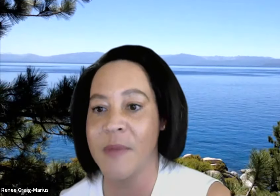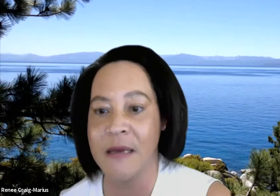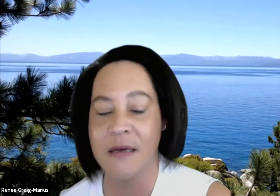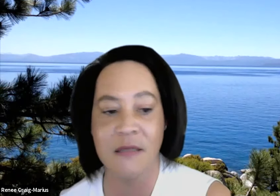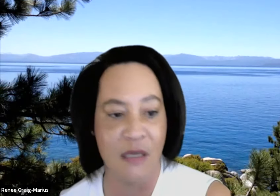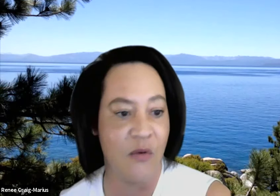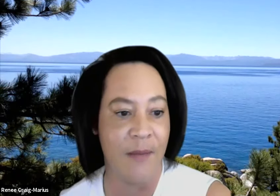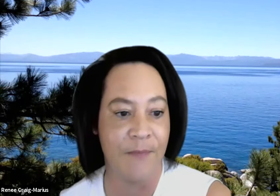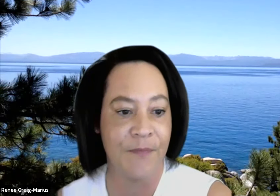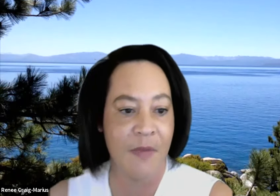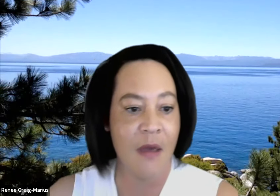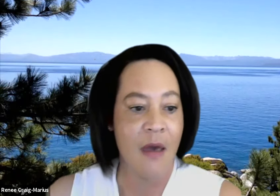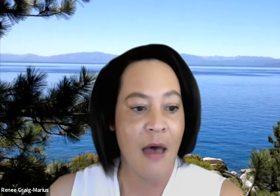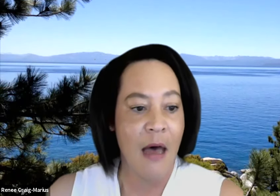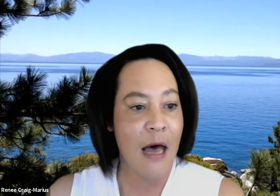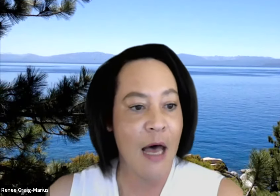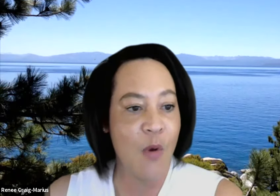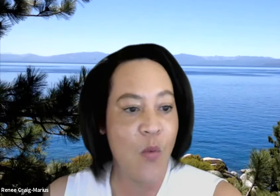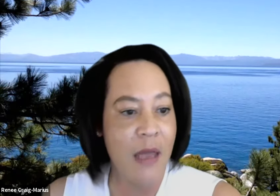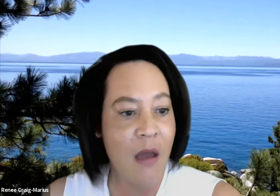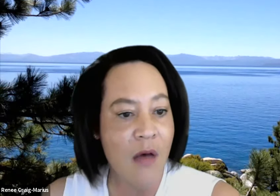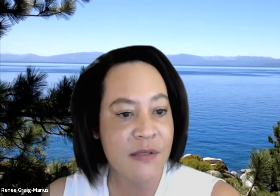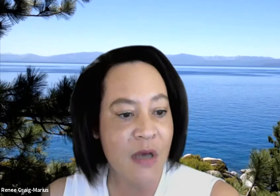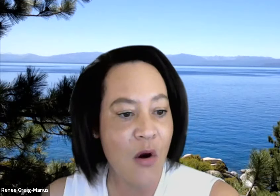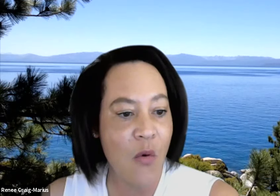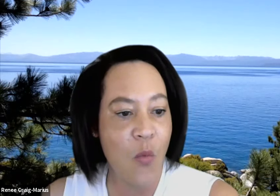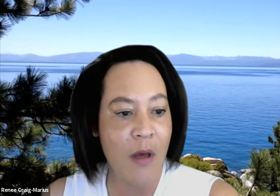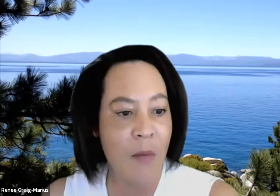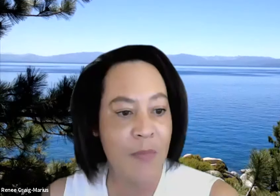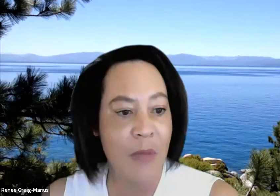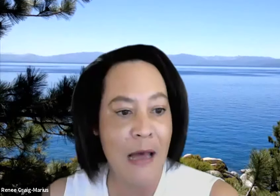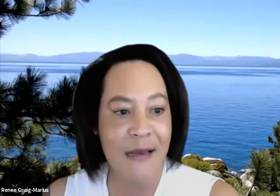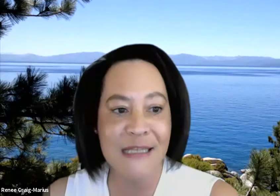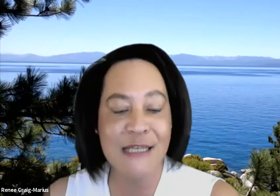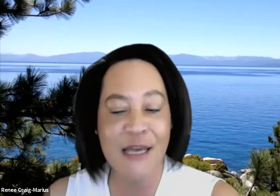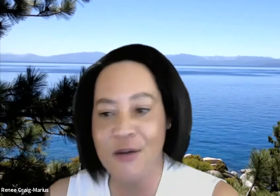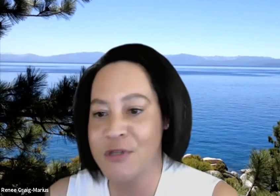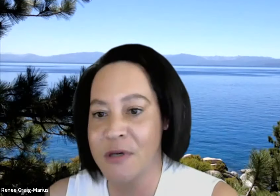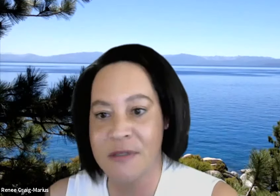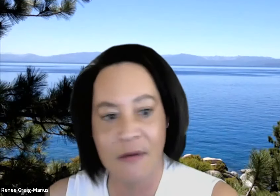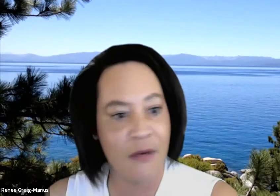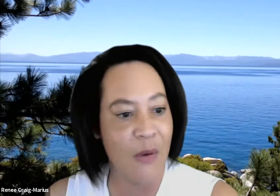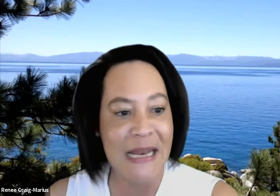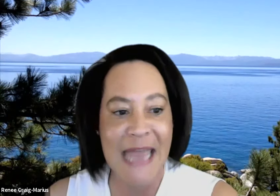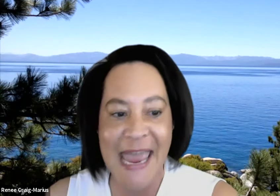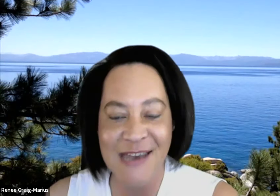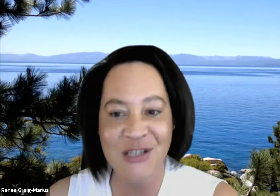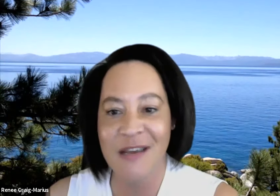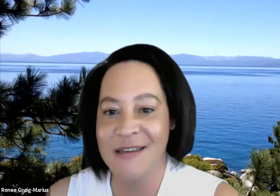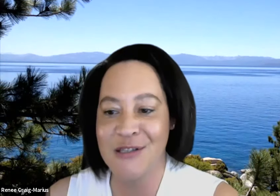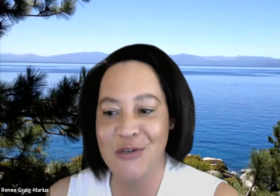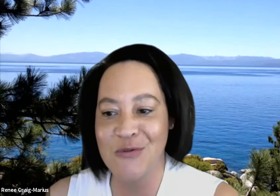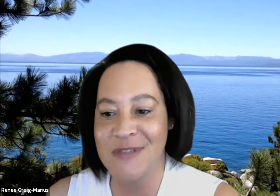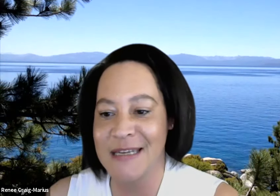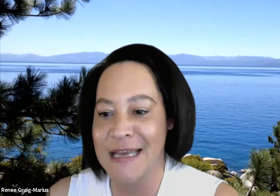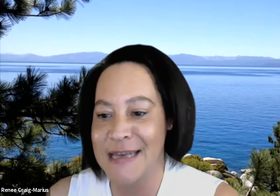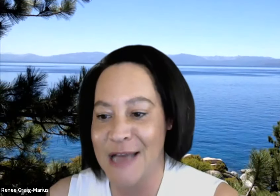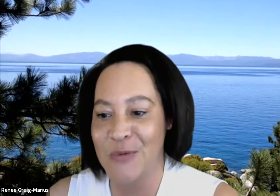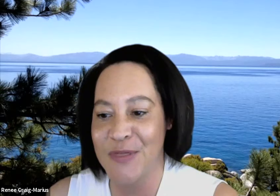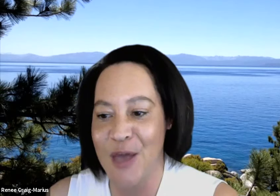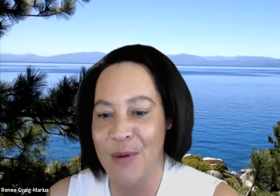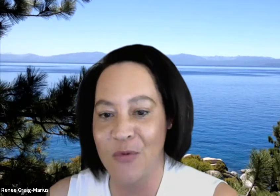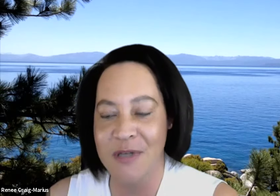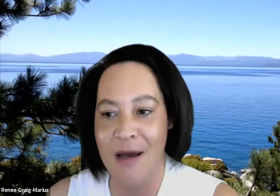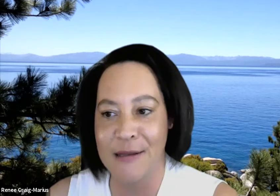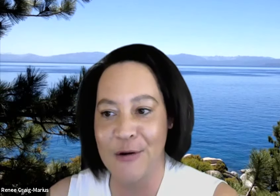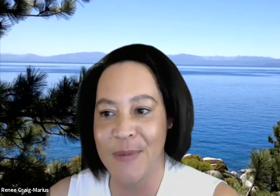that will be continuing. We also will continue to engage students and connect